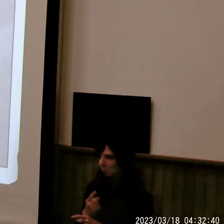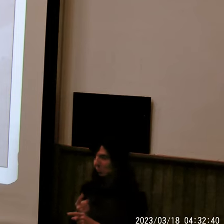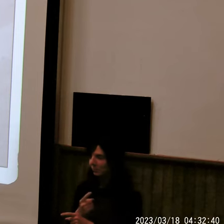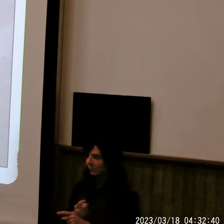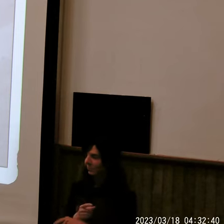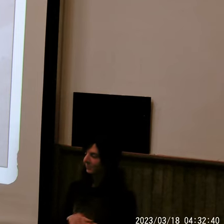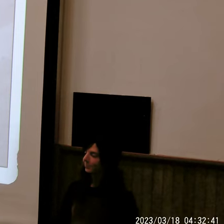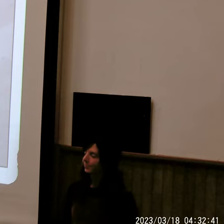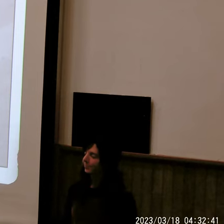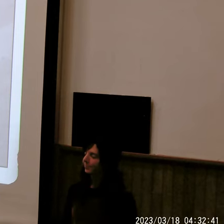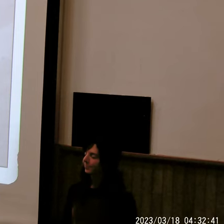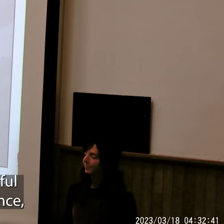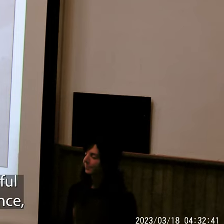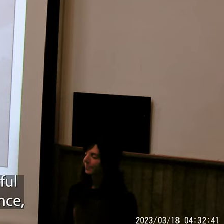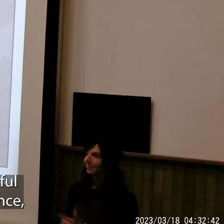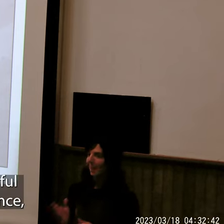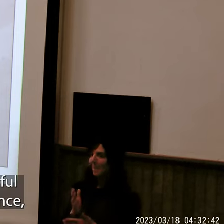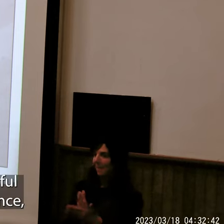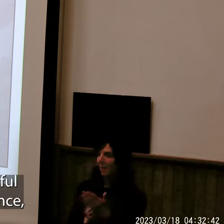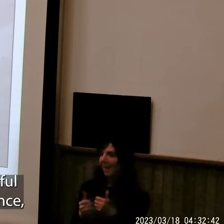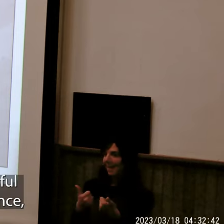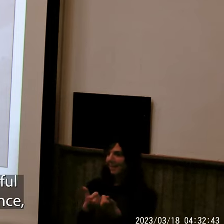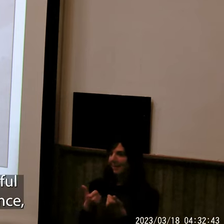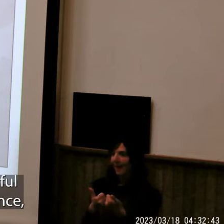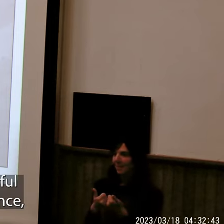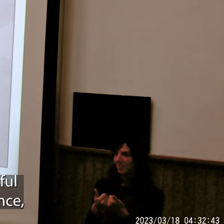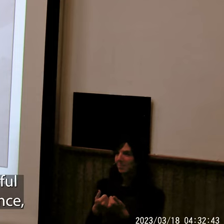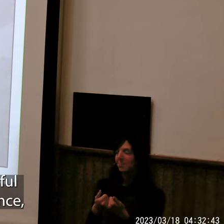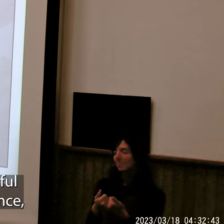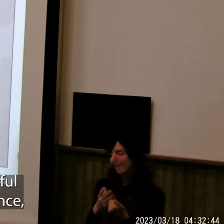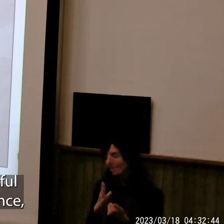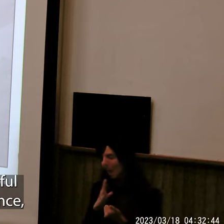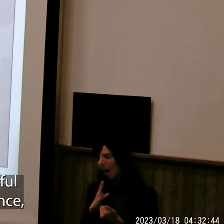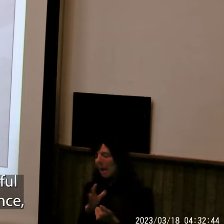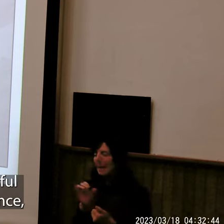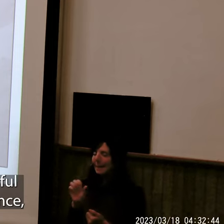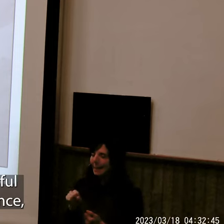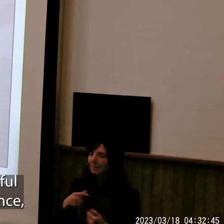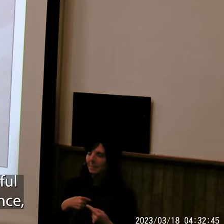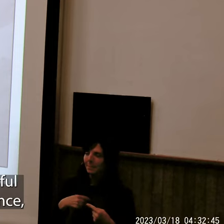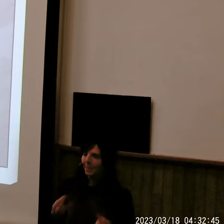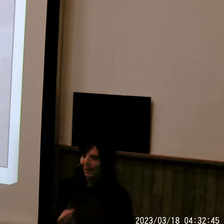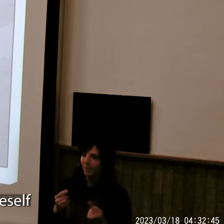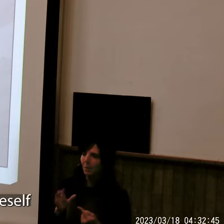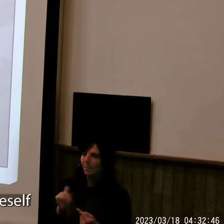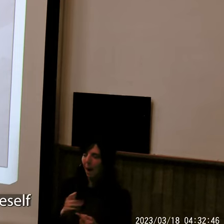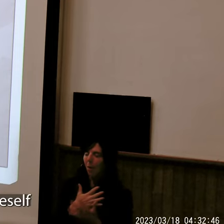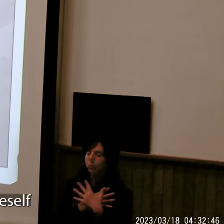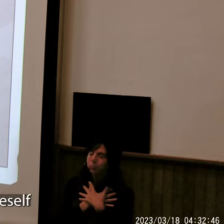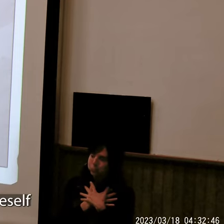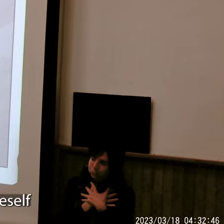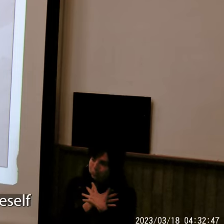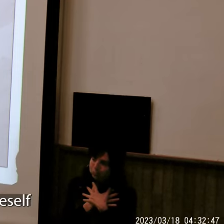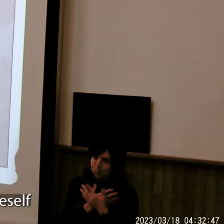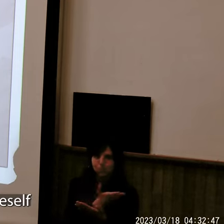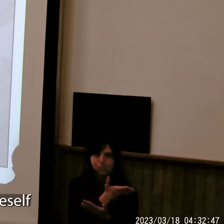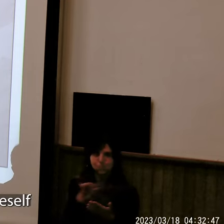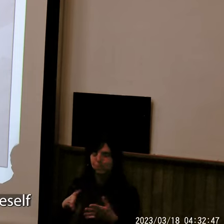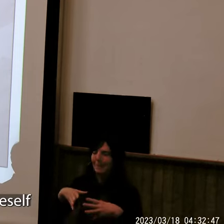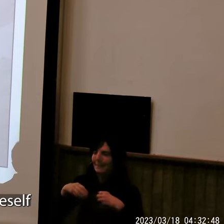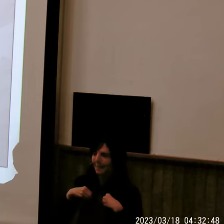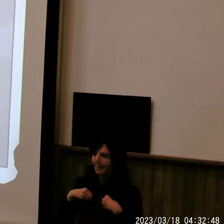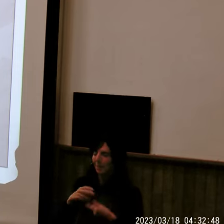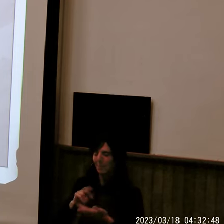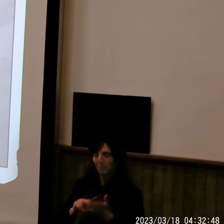consider only this aspect of the game, we might understand it as a painful but heartwarming tale of acceptance, a tale about how hard it is to